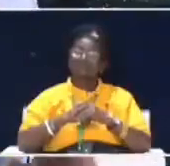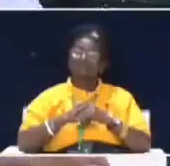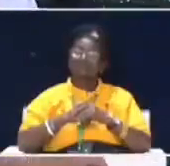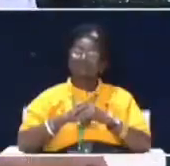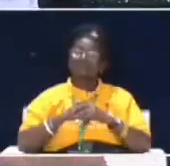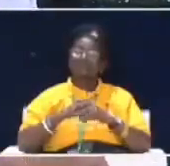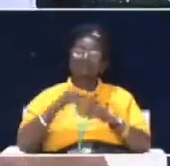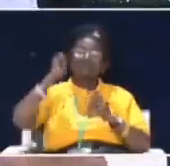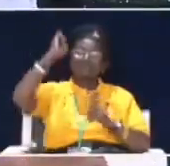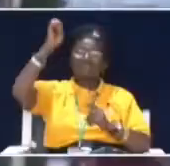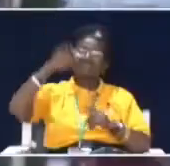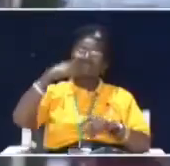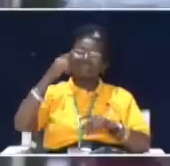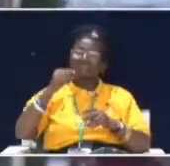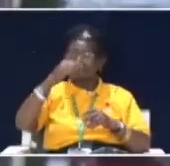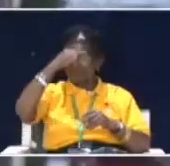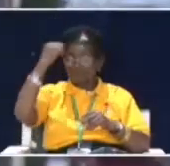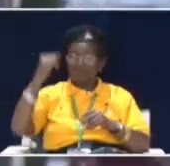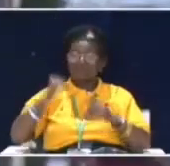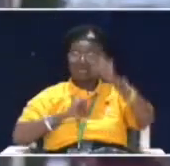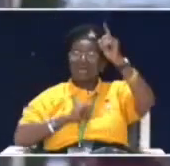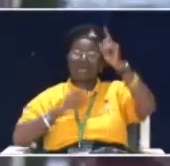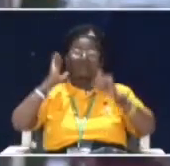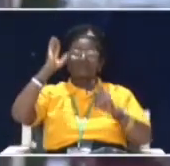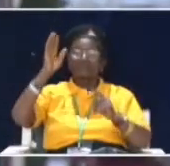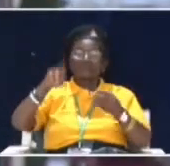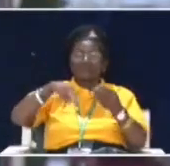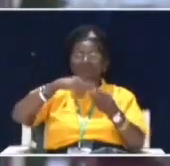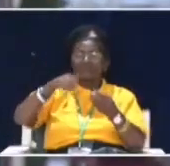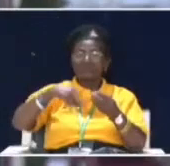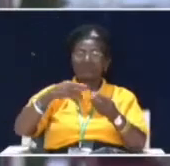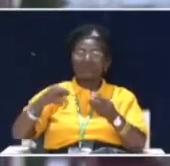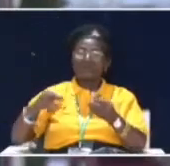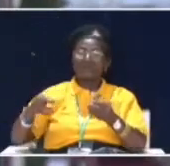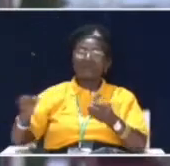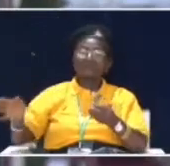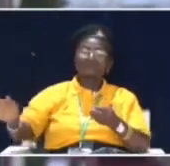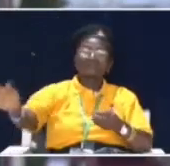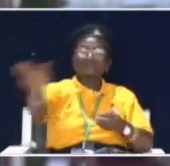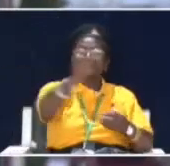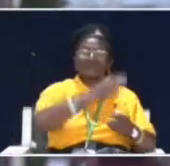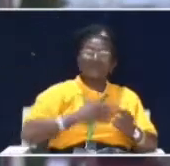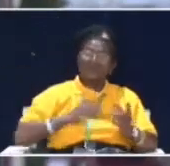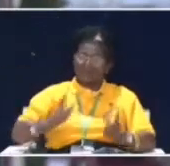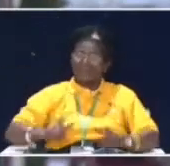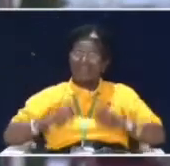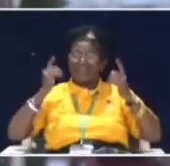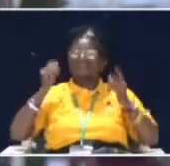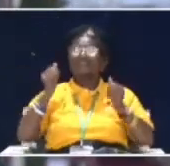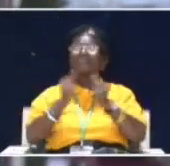He said, because I will surround your life with wonders.